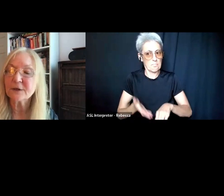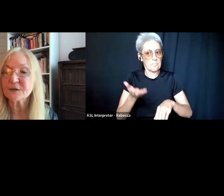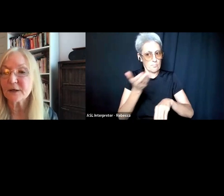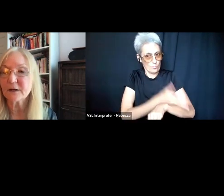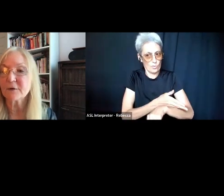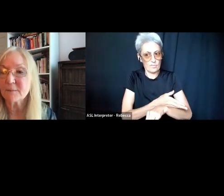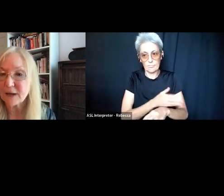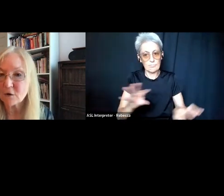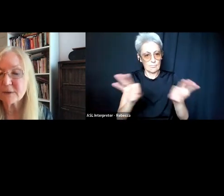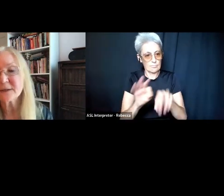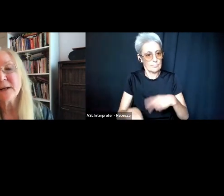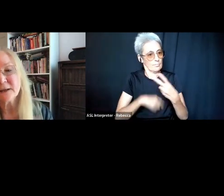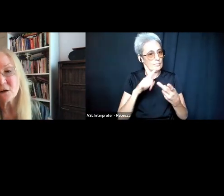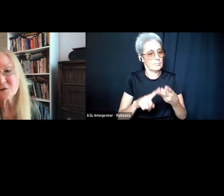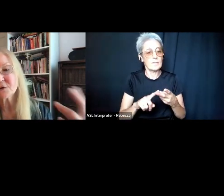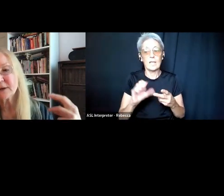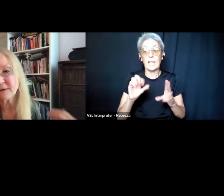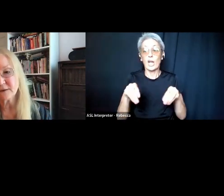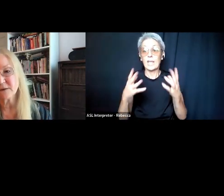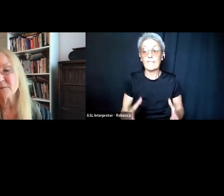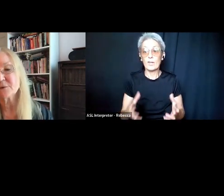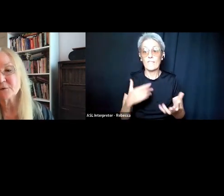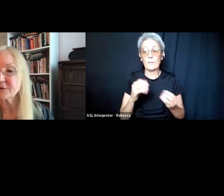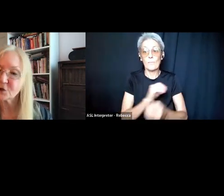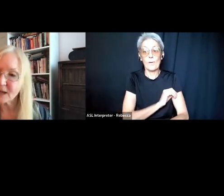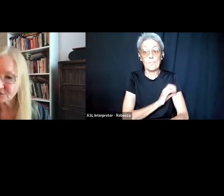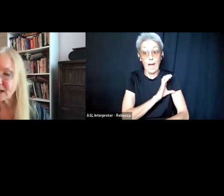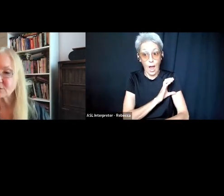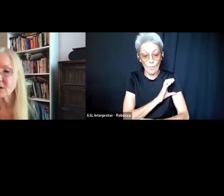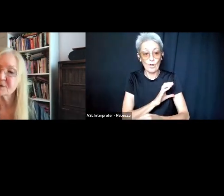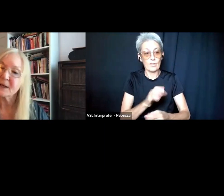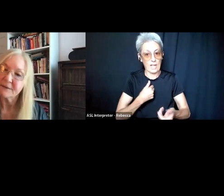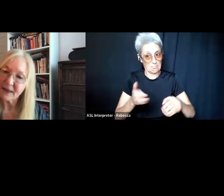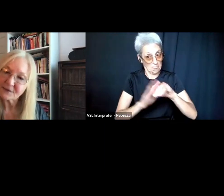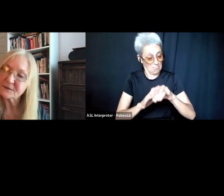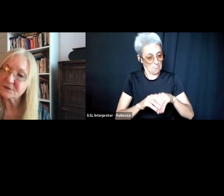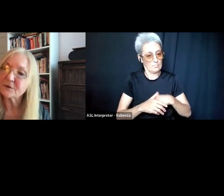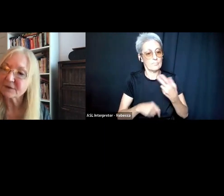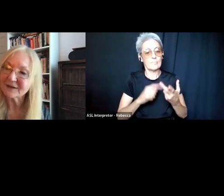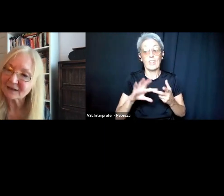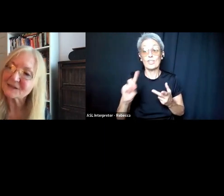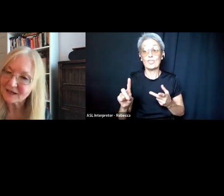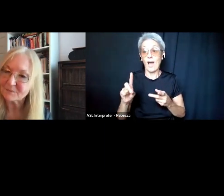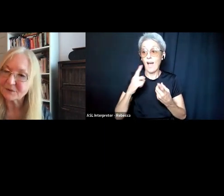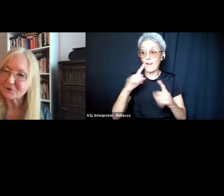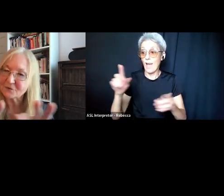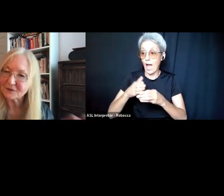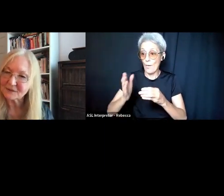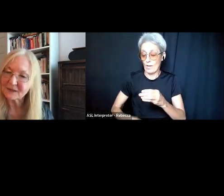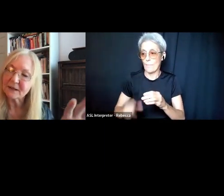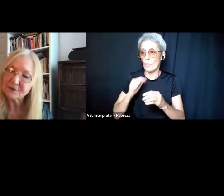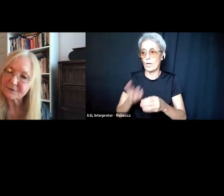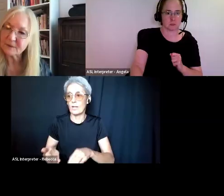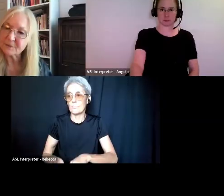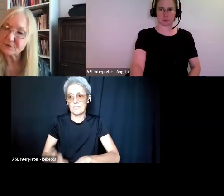can increase caregiver empowerment. It also can then improve the child's outcomes. That's sort of the next step. You